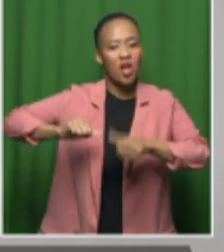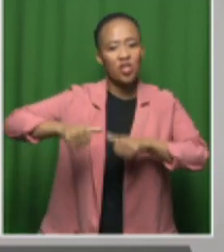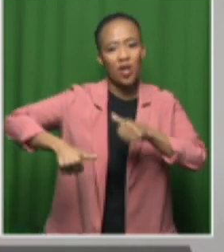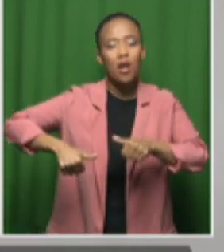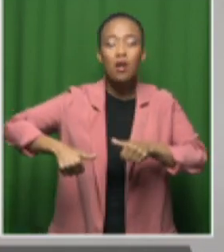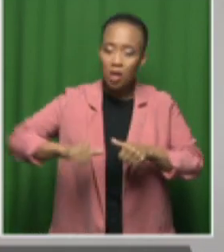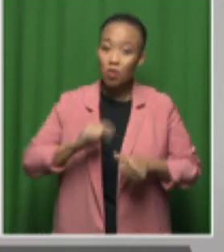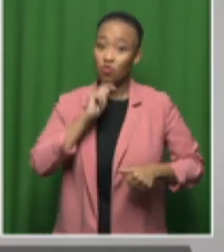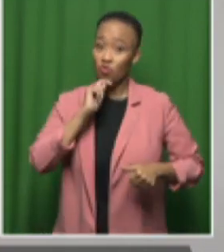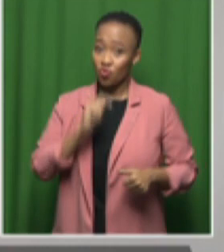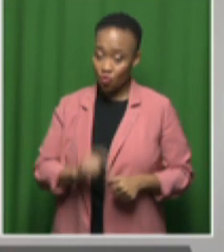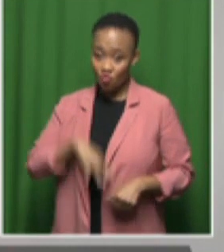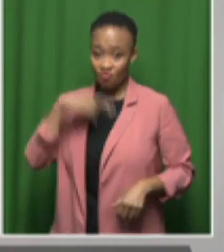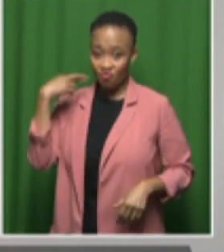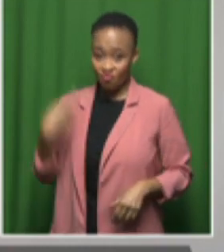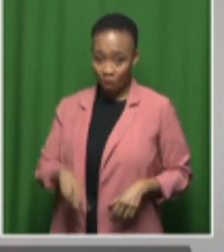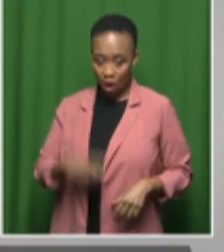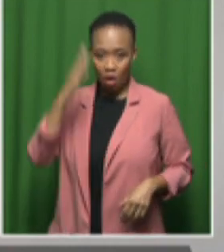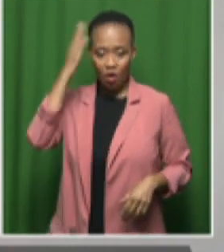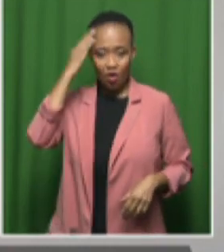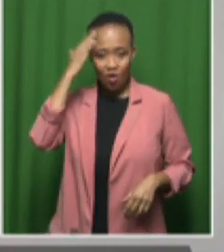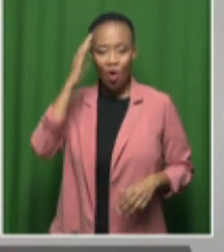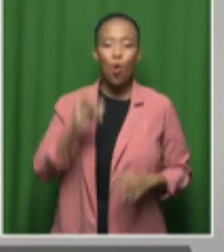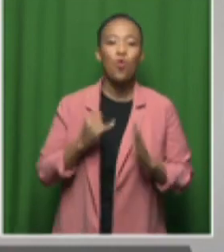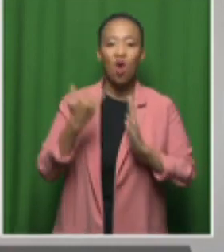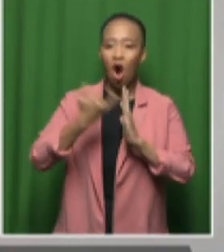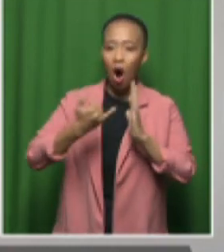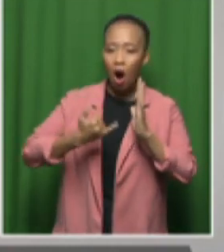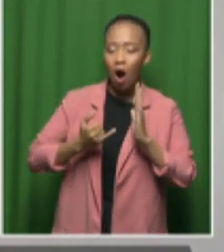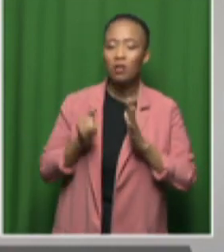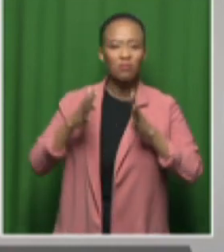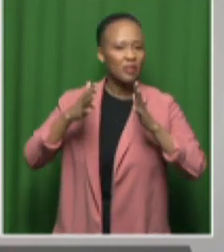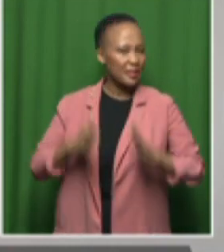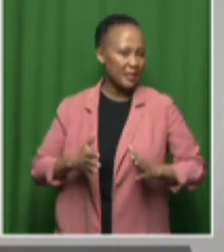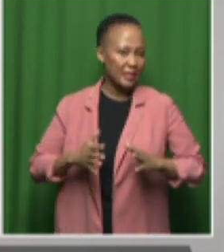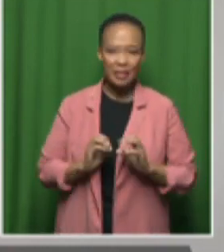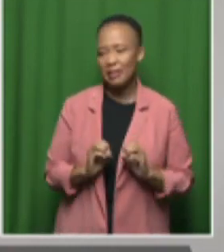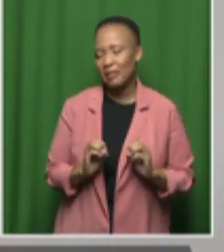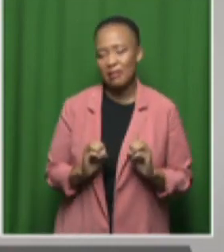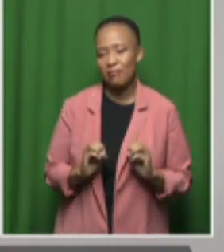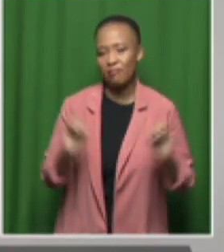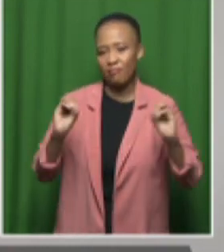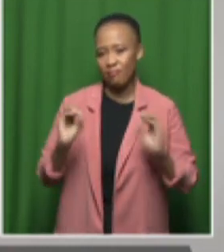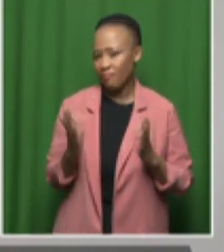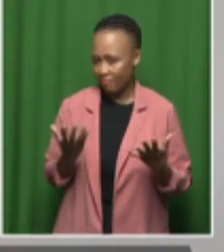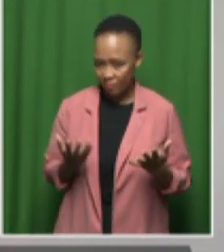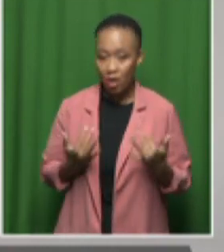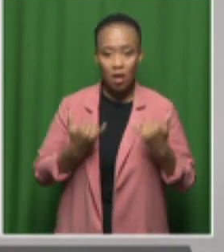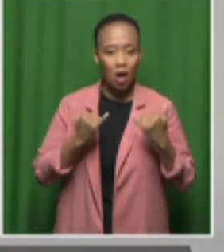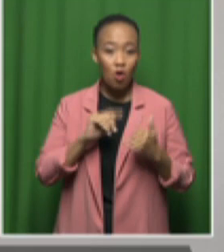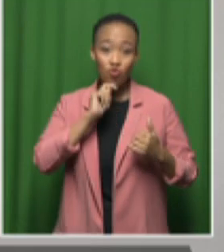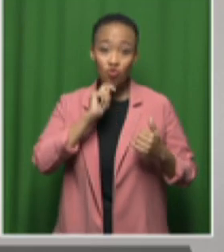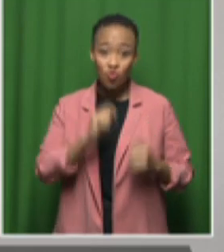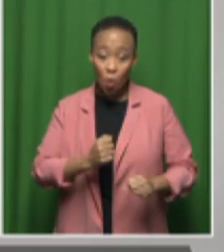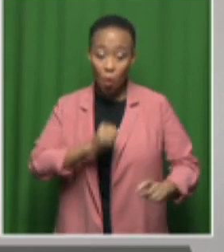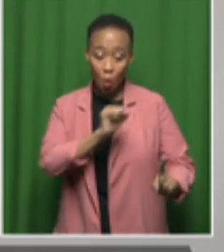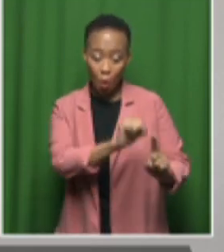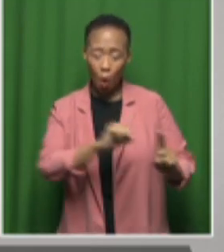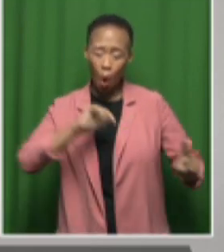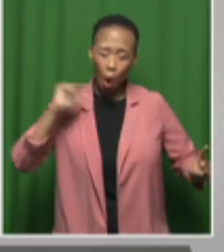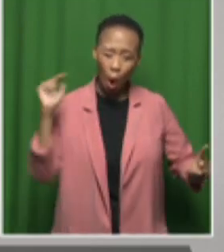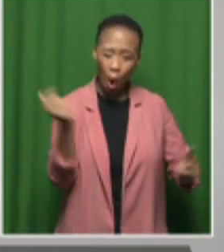become artists. And so it's not so easy to be able to bring all of these works